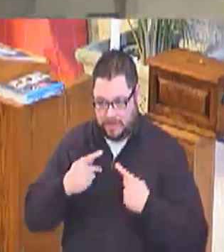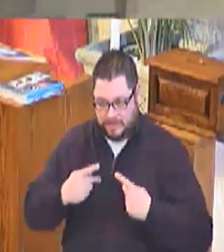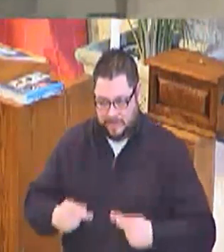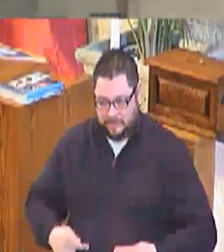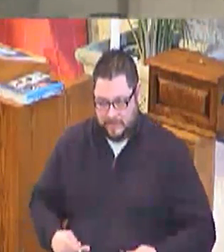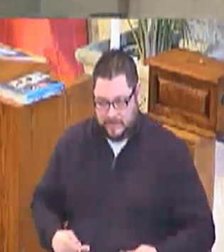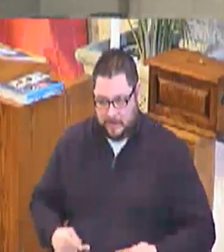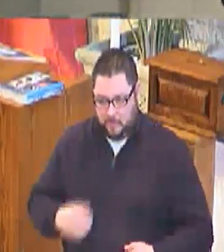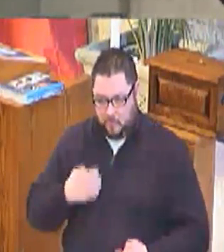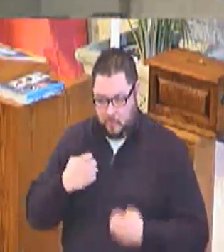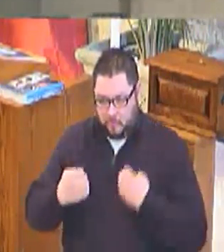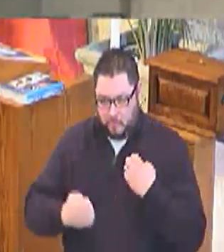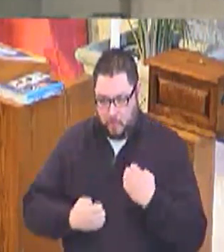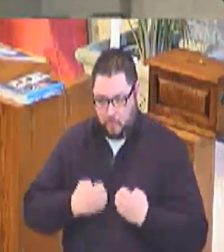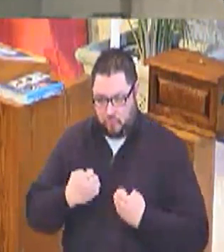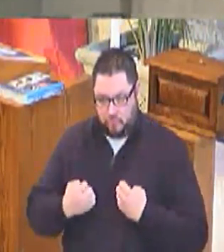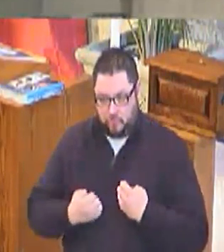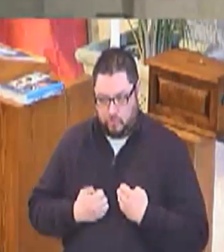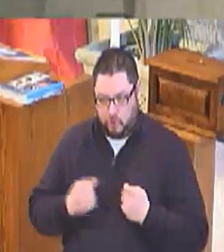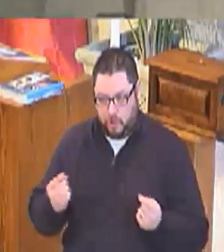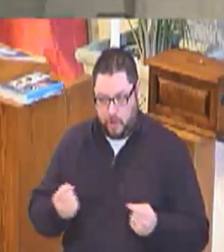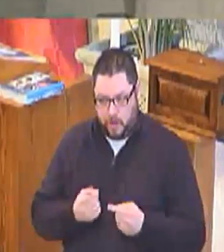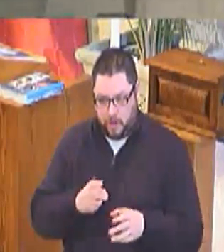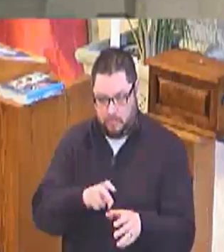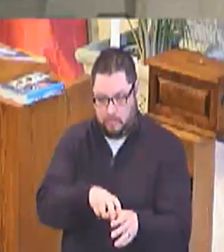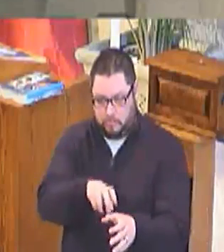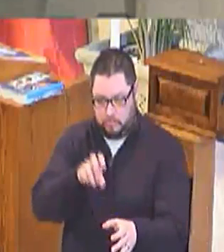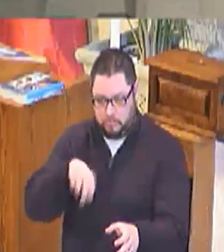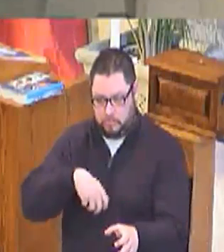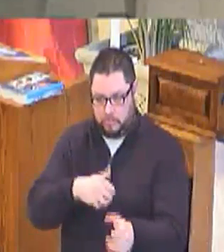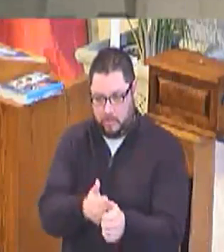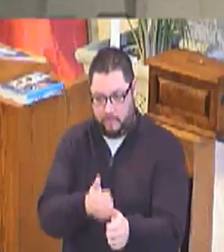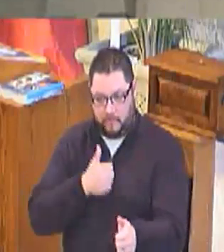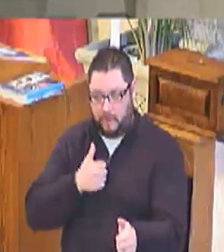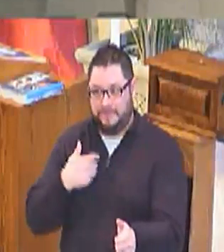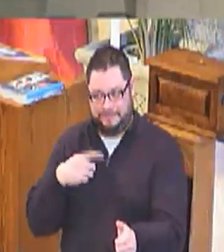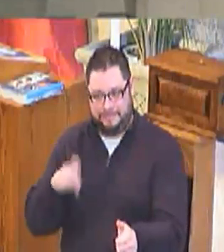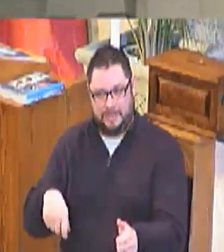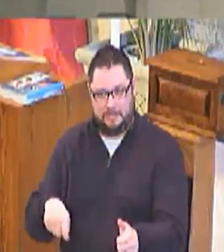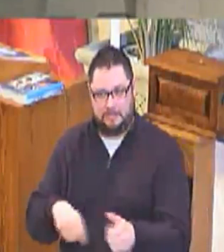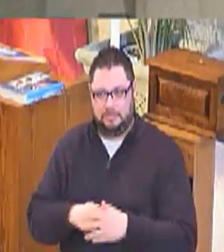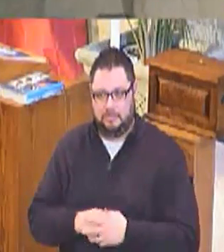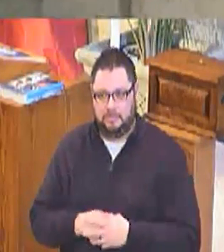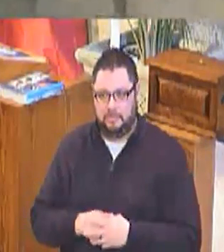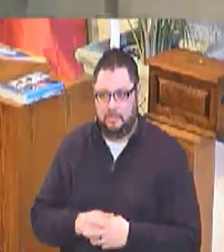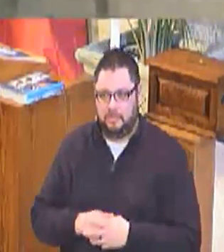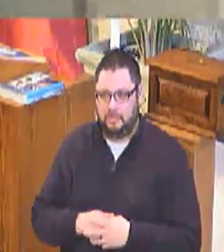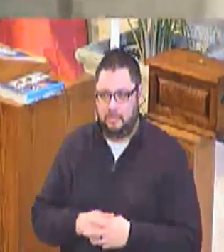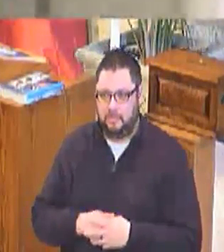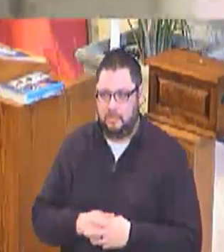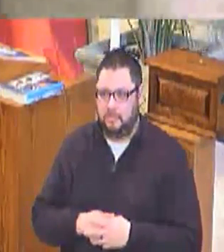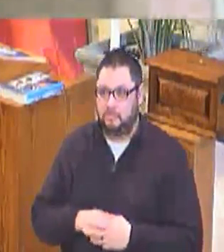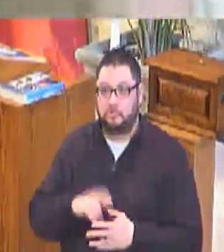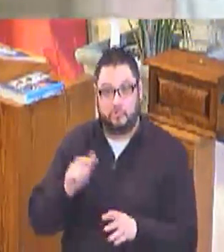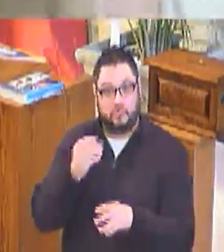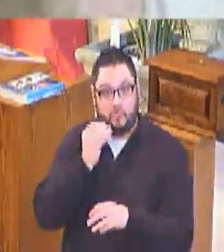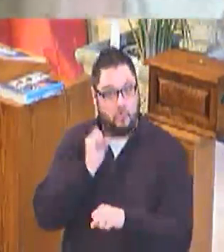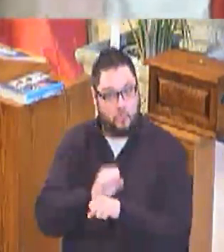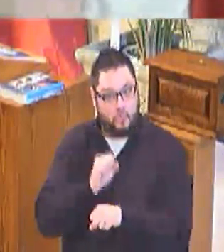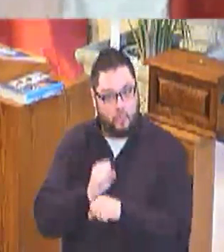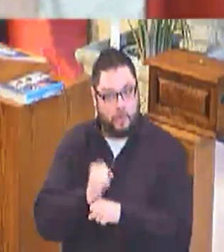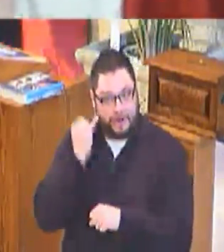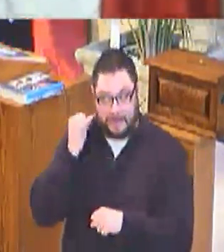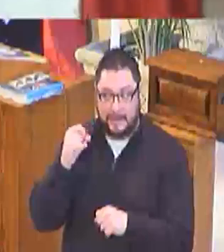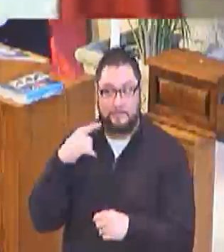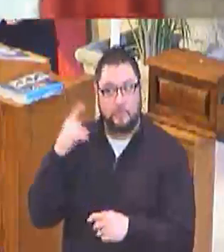physical or emotional harm. We must do that. So your assignment, if you choose